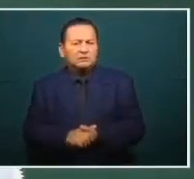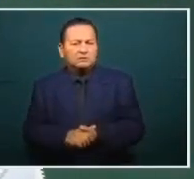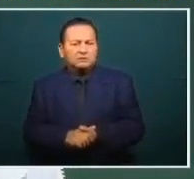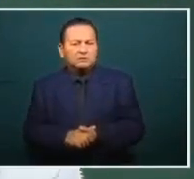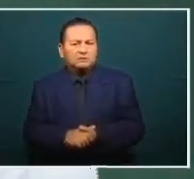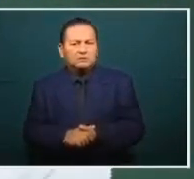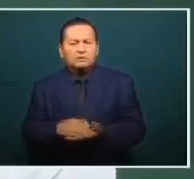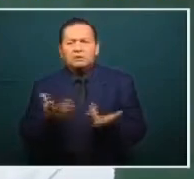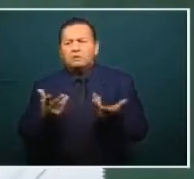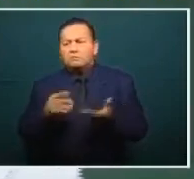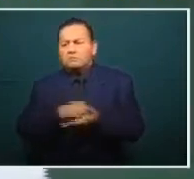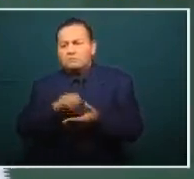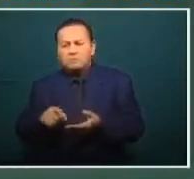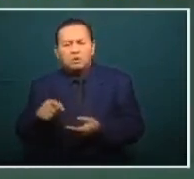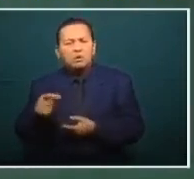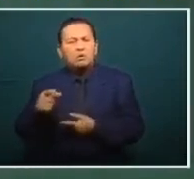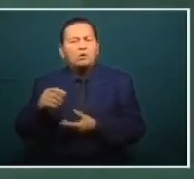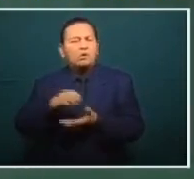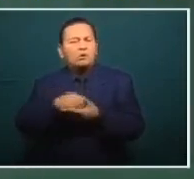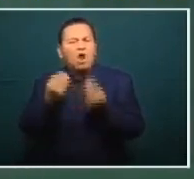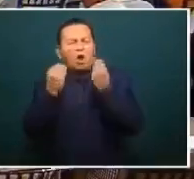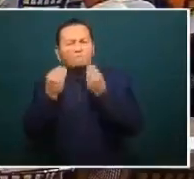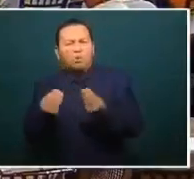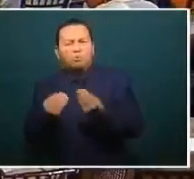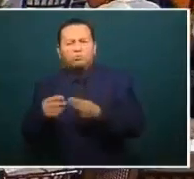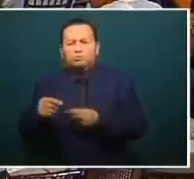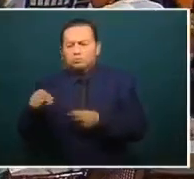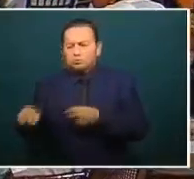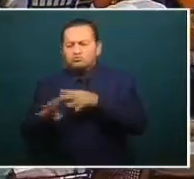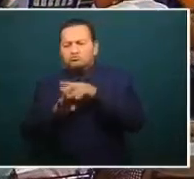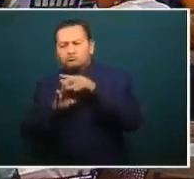Yes, we are acompañando el supporting regreso de muchos